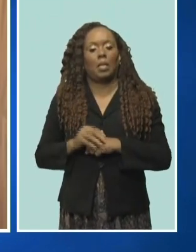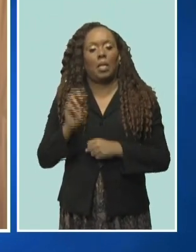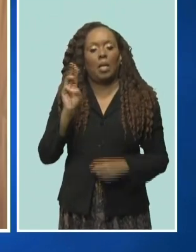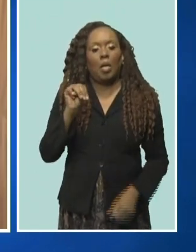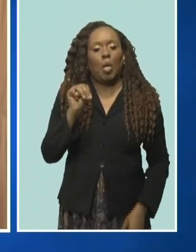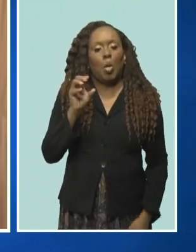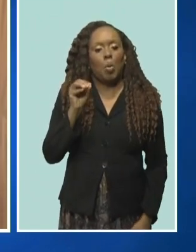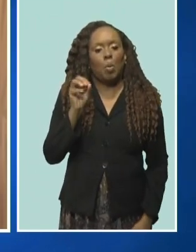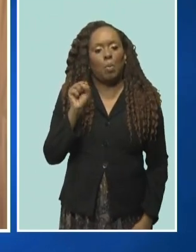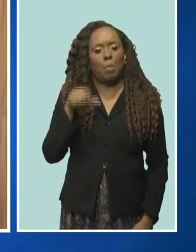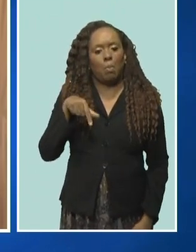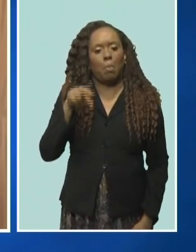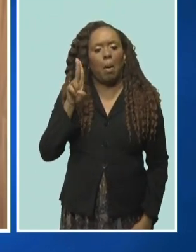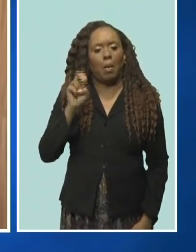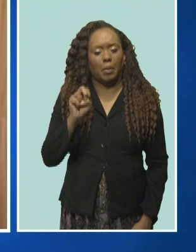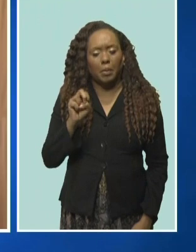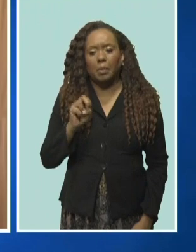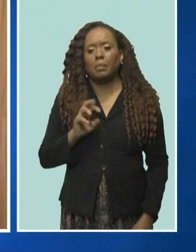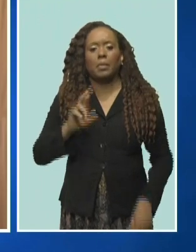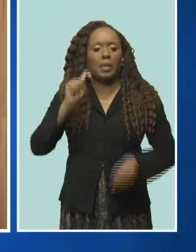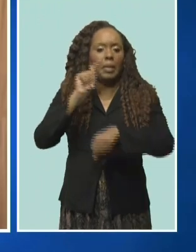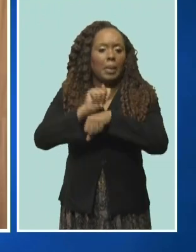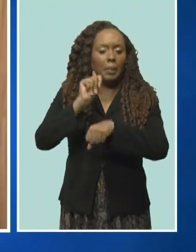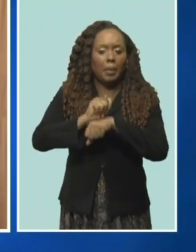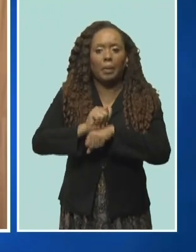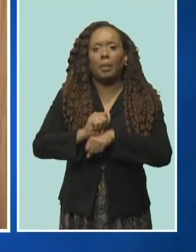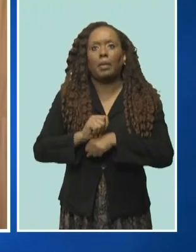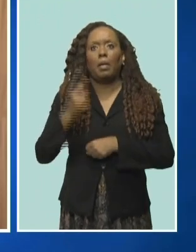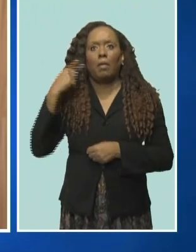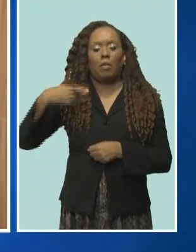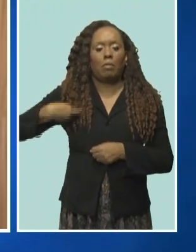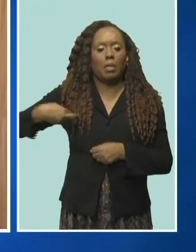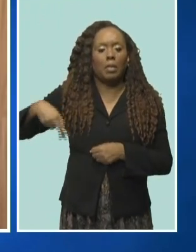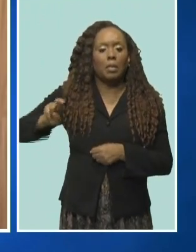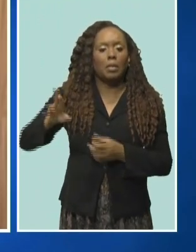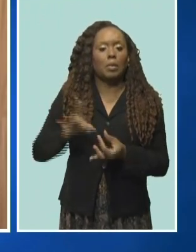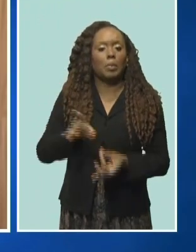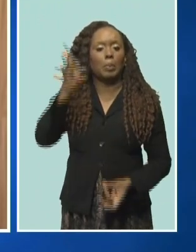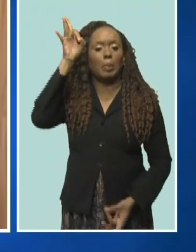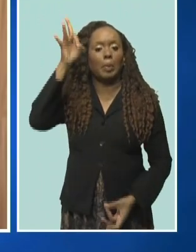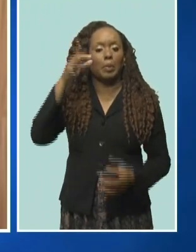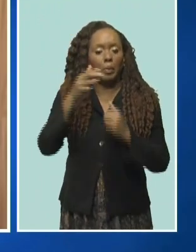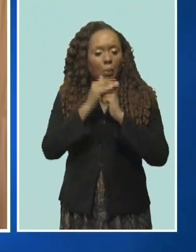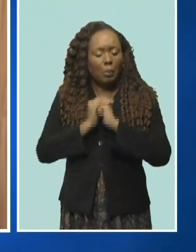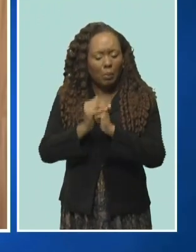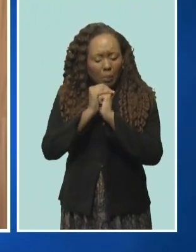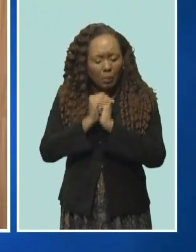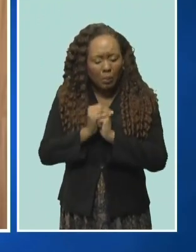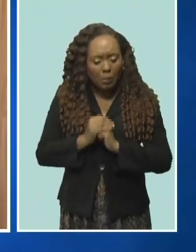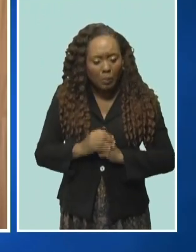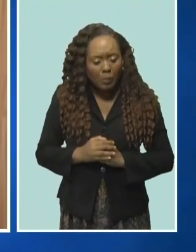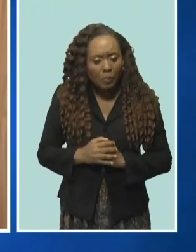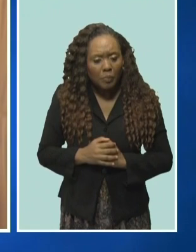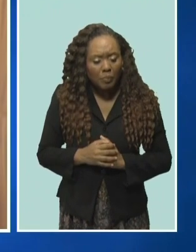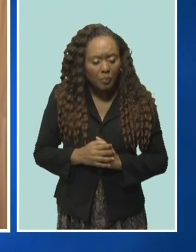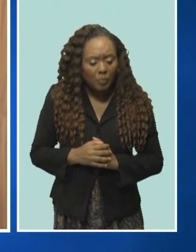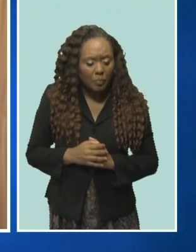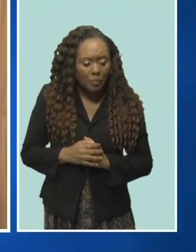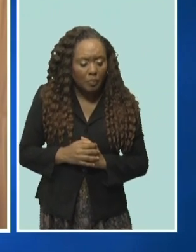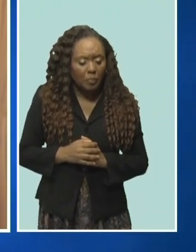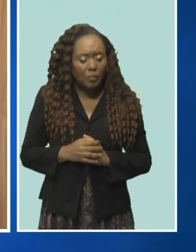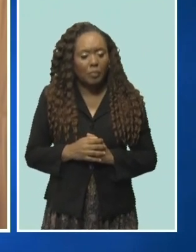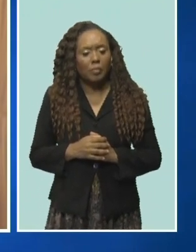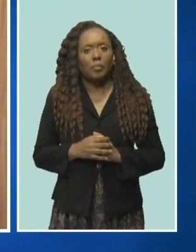our temples, wherever we go for religious or spiritual worship. We must immediately address the absence